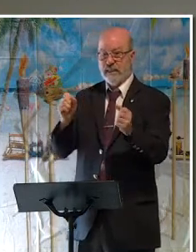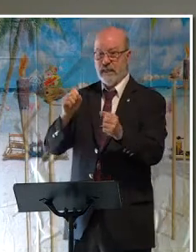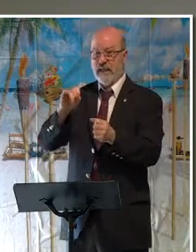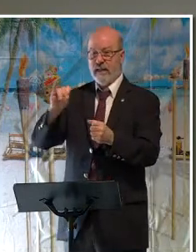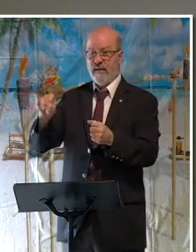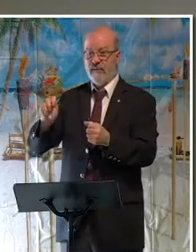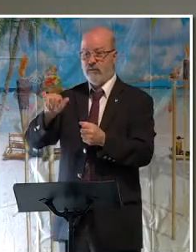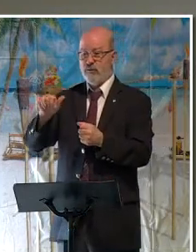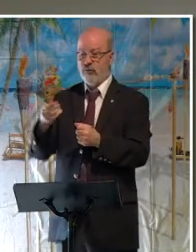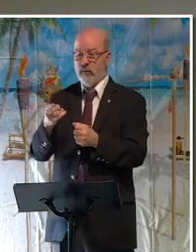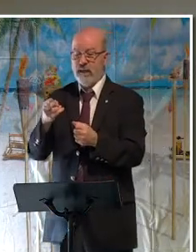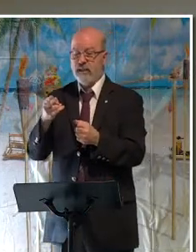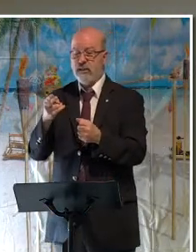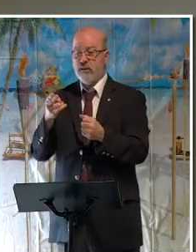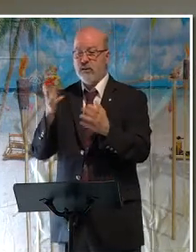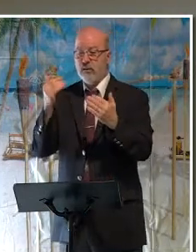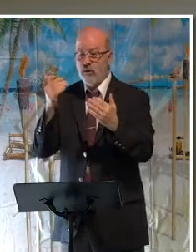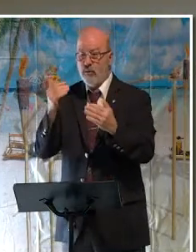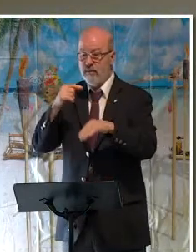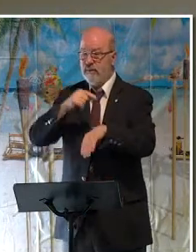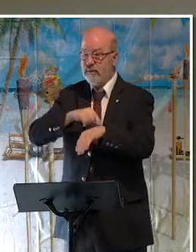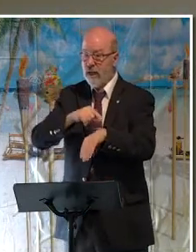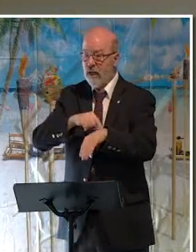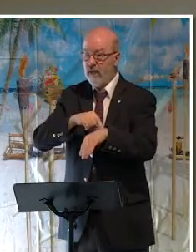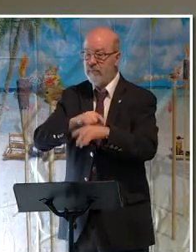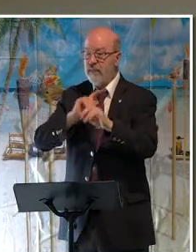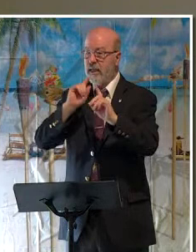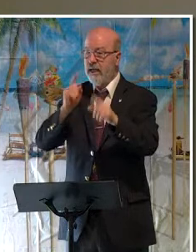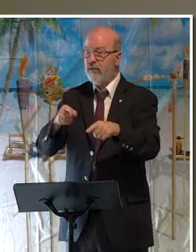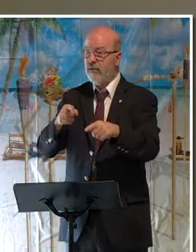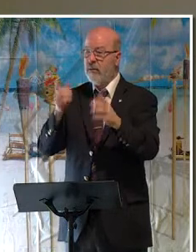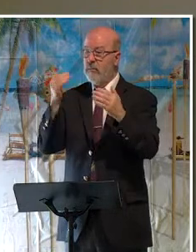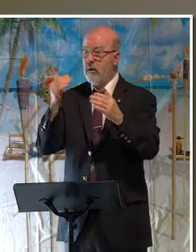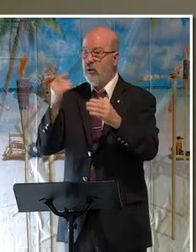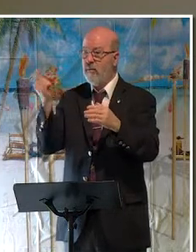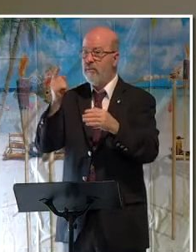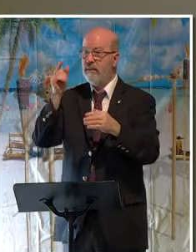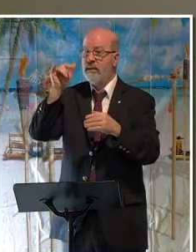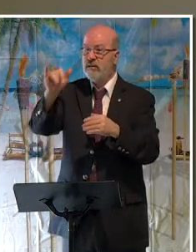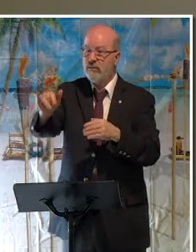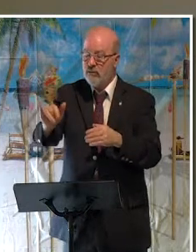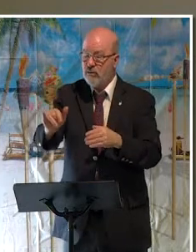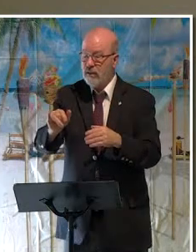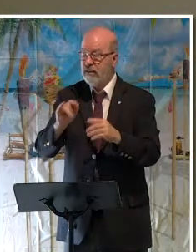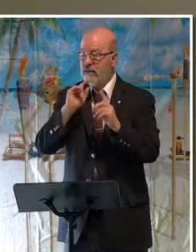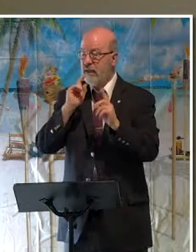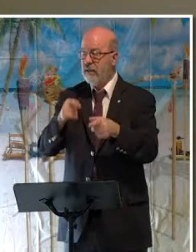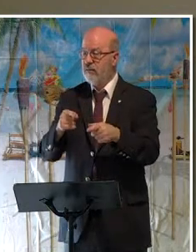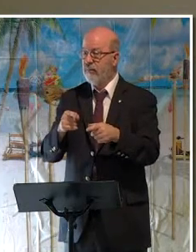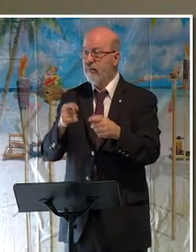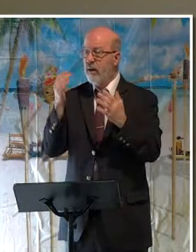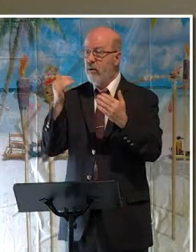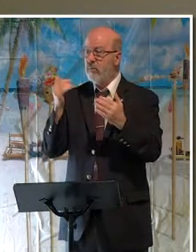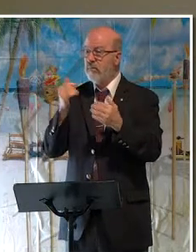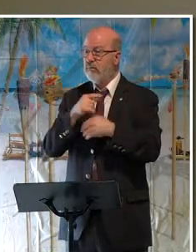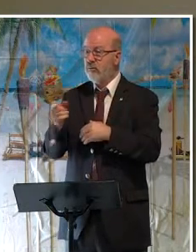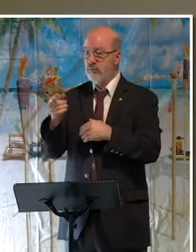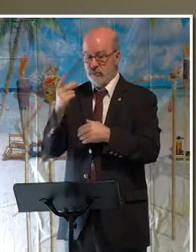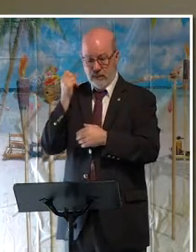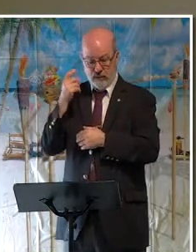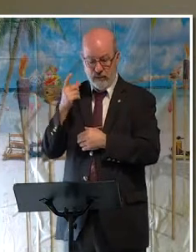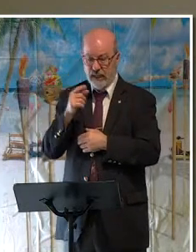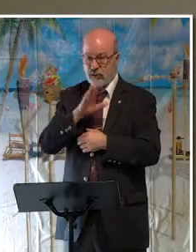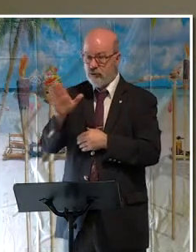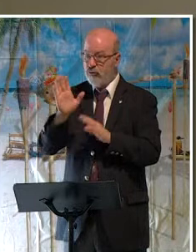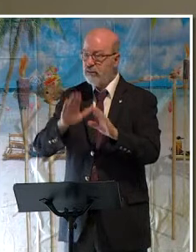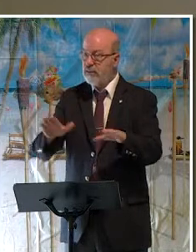not only is the hope of time being answered, but the hope of eternity is being answered. And I'm hoping that you will see that